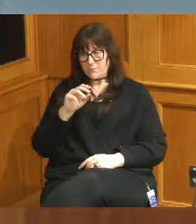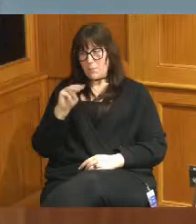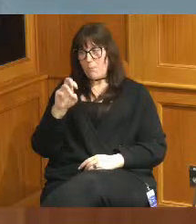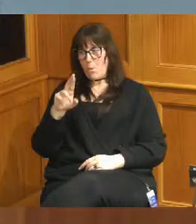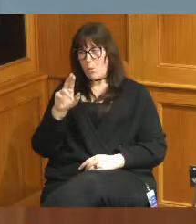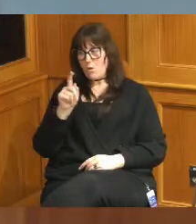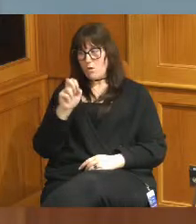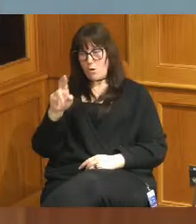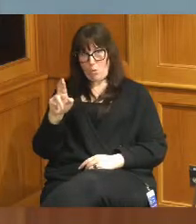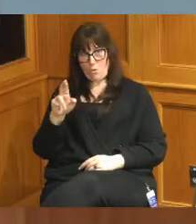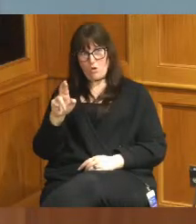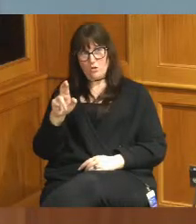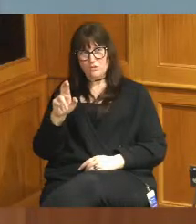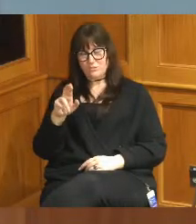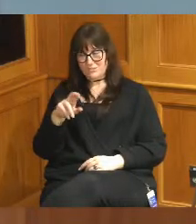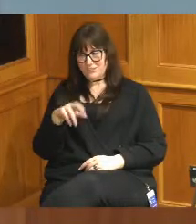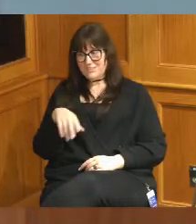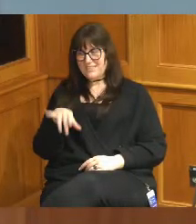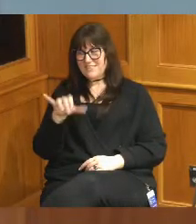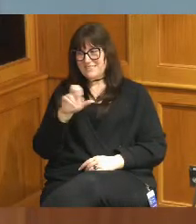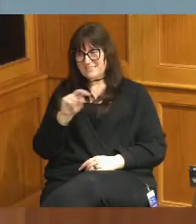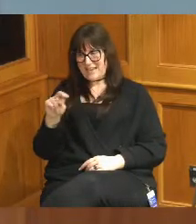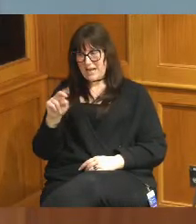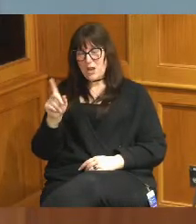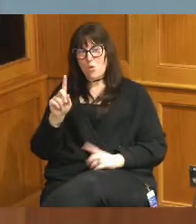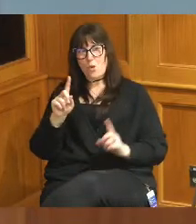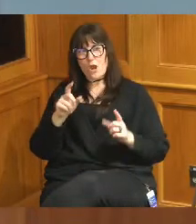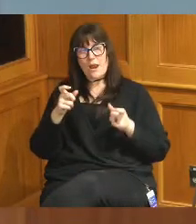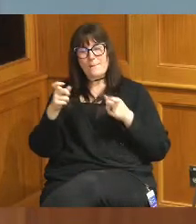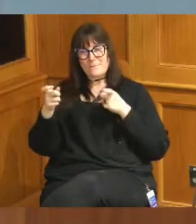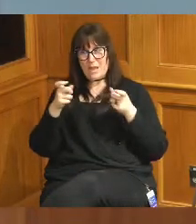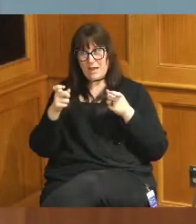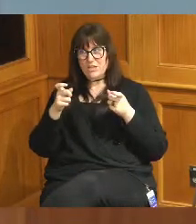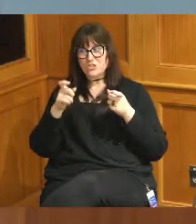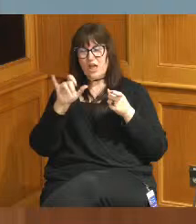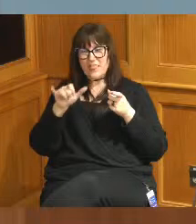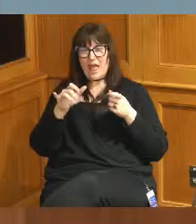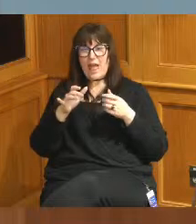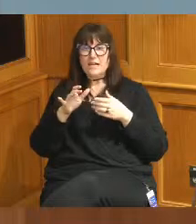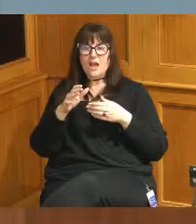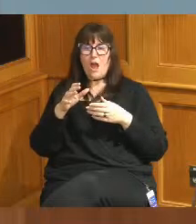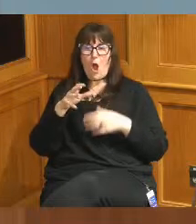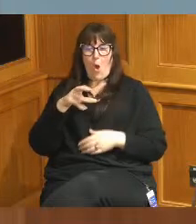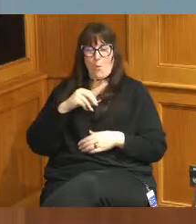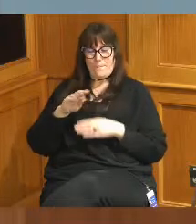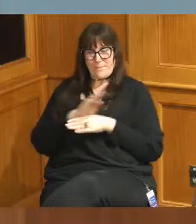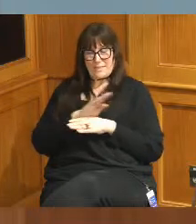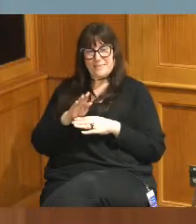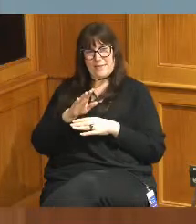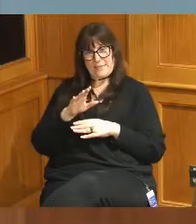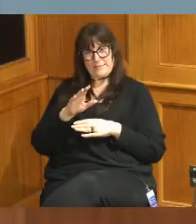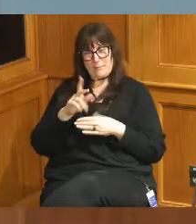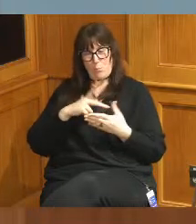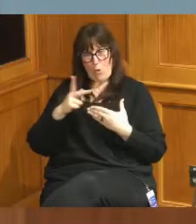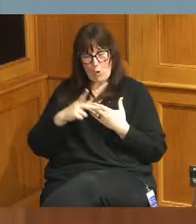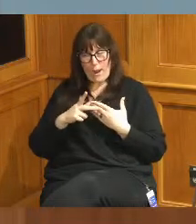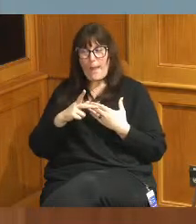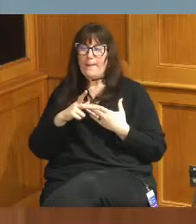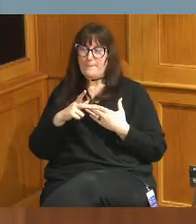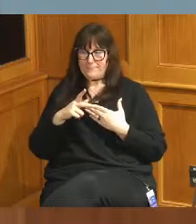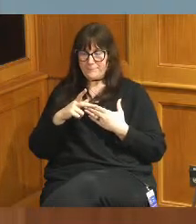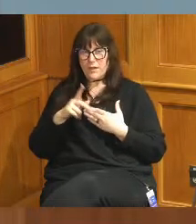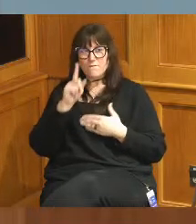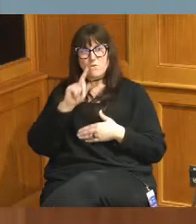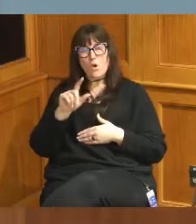Mortar just left, Cincinnati, where he managed the Entrepreneurship Academy and developed programming for an